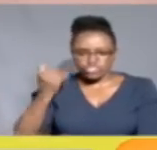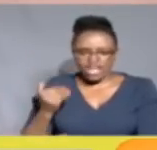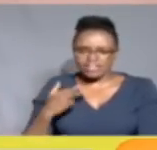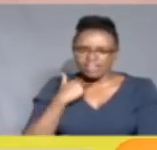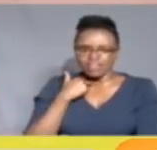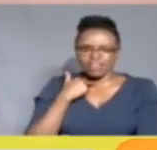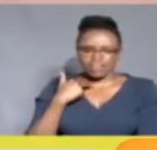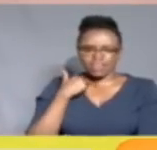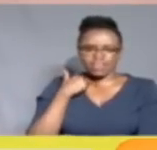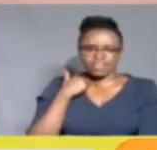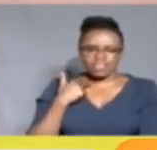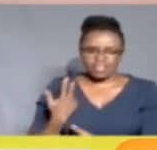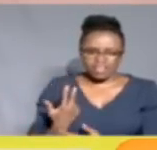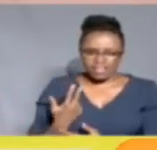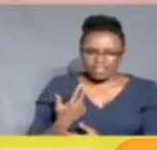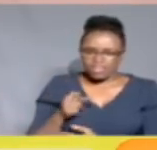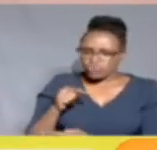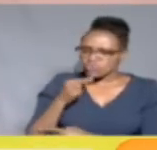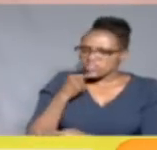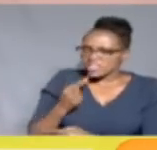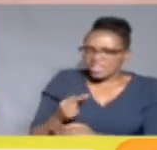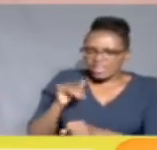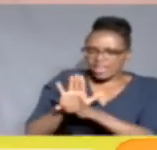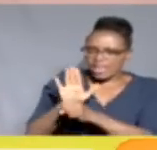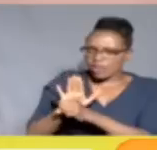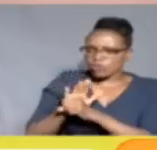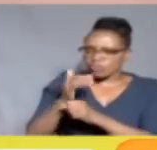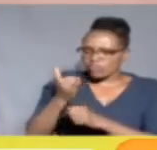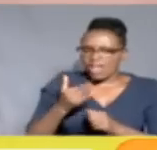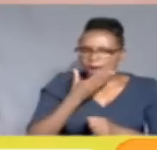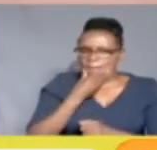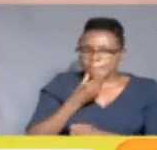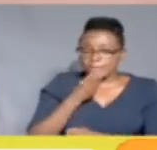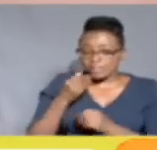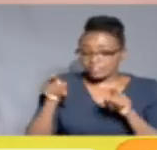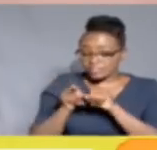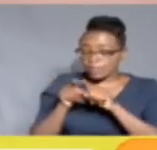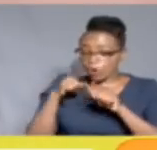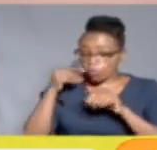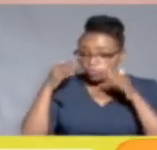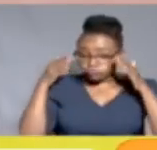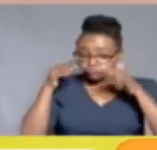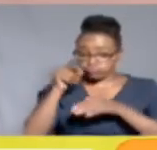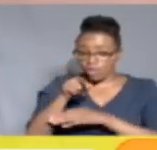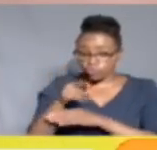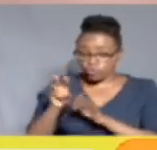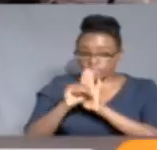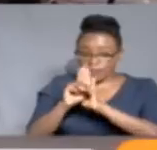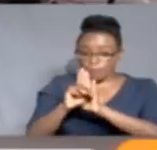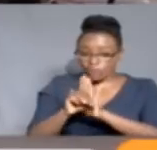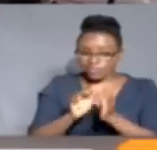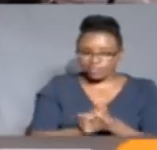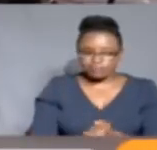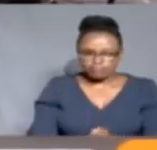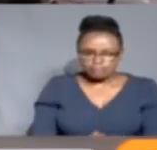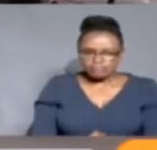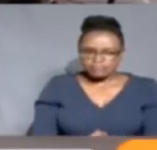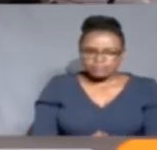child is under siege. What do you tell many young men, and I'm sure who look up to you as well? Yeah. What do you tell them? I mean, I